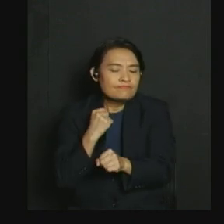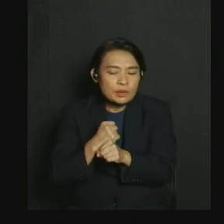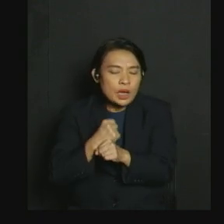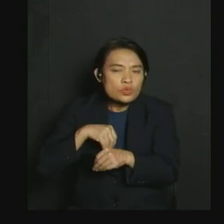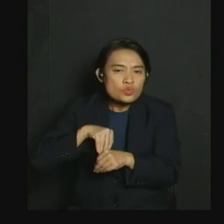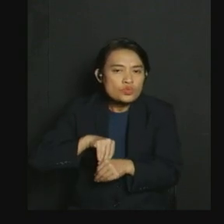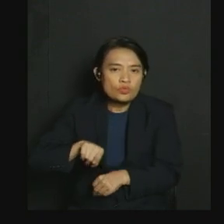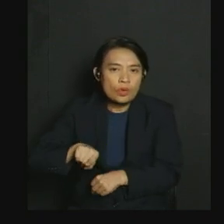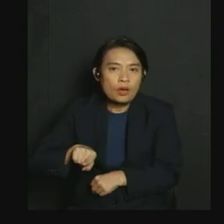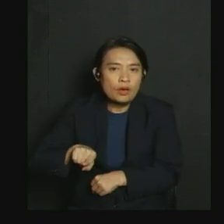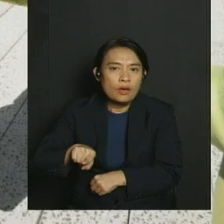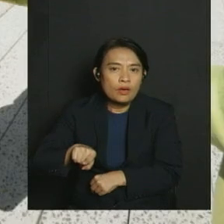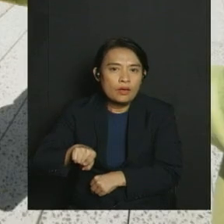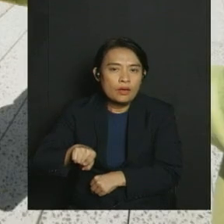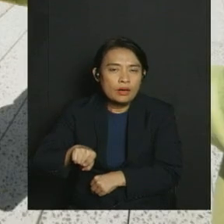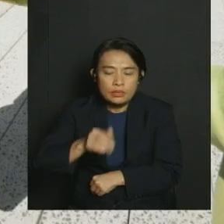government.